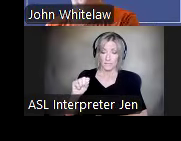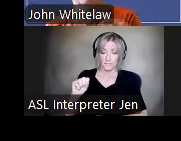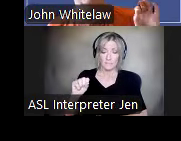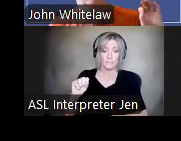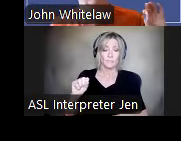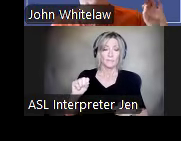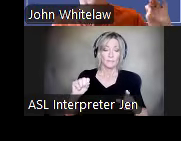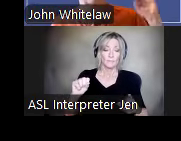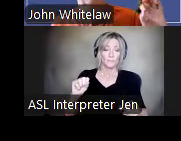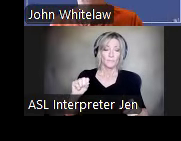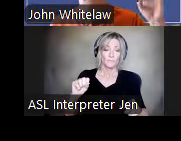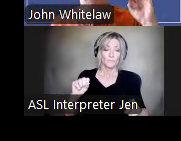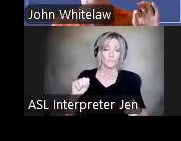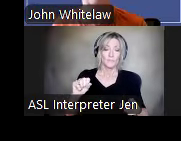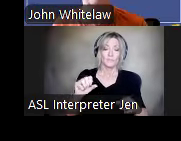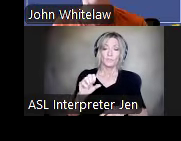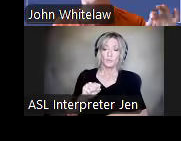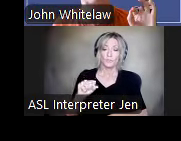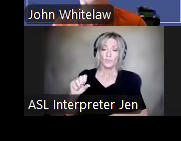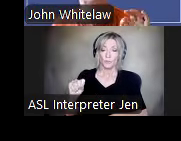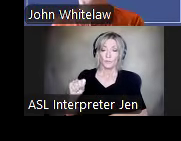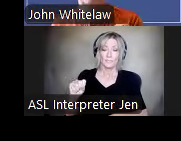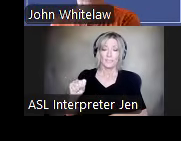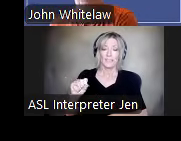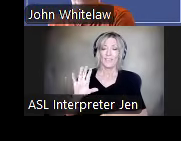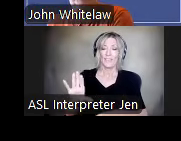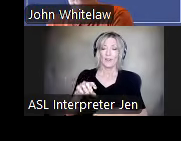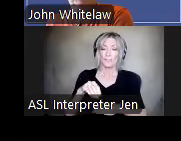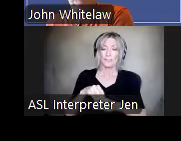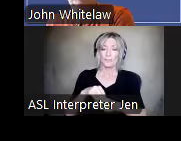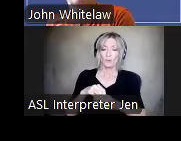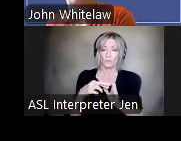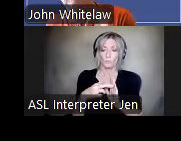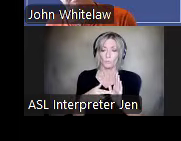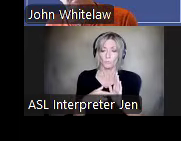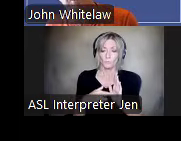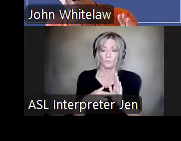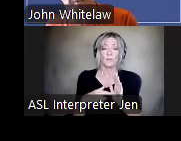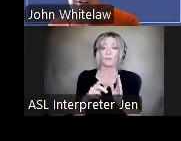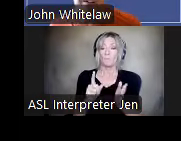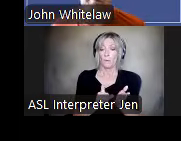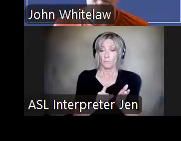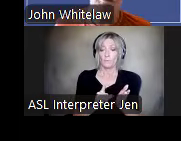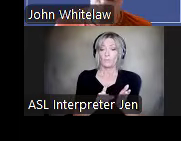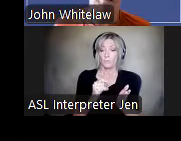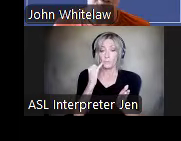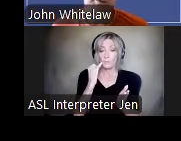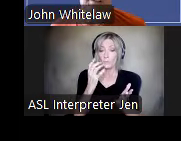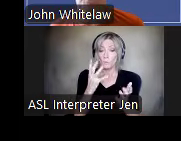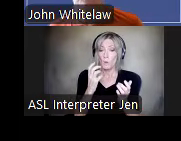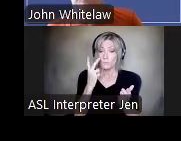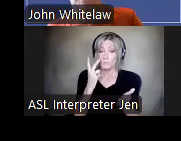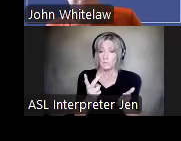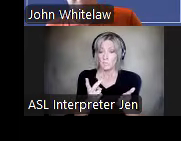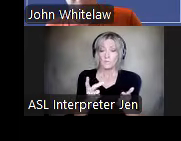POMS, are Social Security's internal rules. They are published. If you want to find them, the best way to do